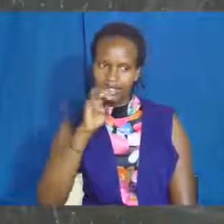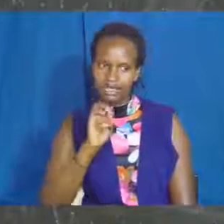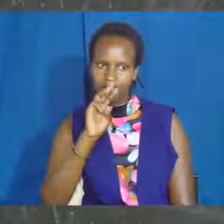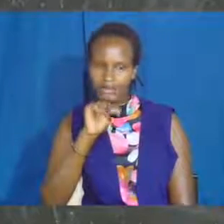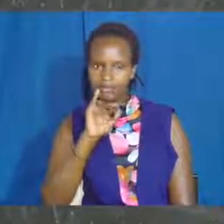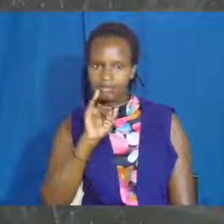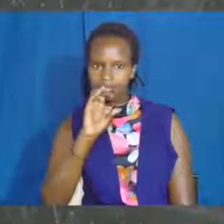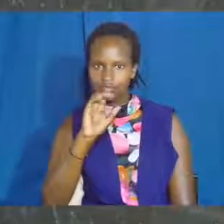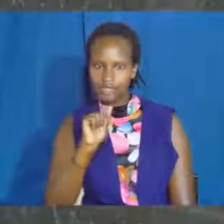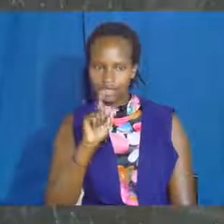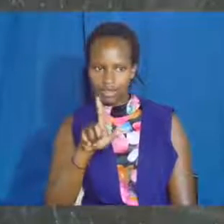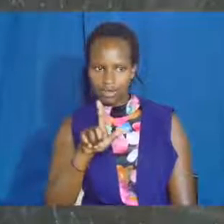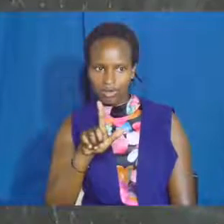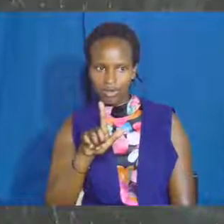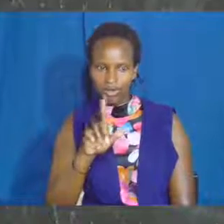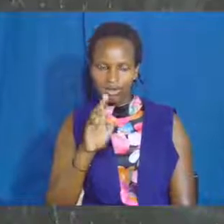gradient